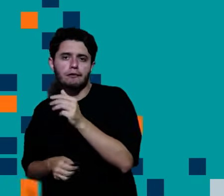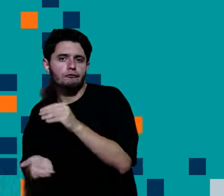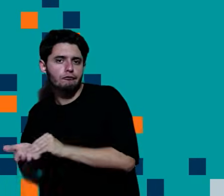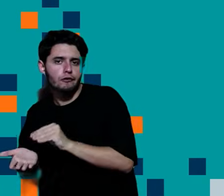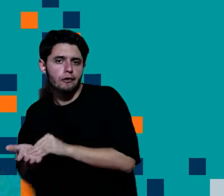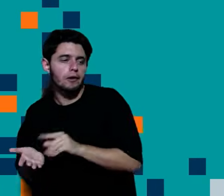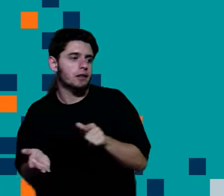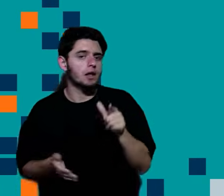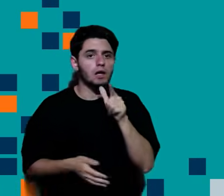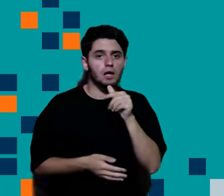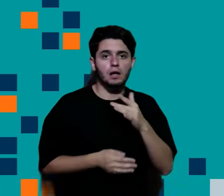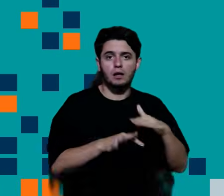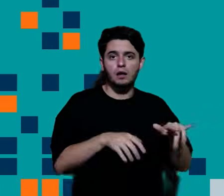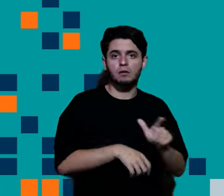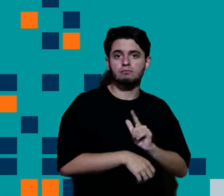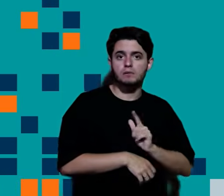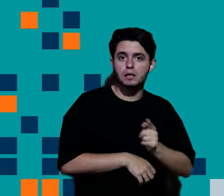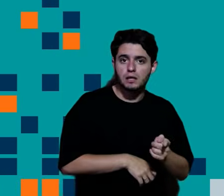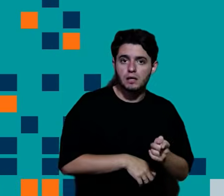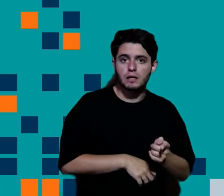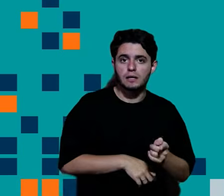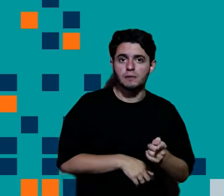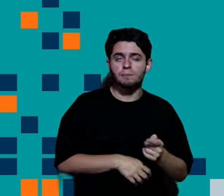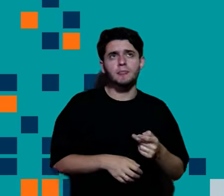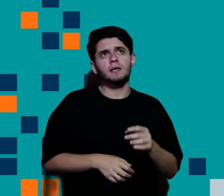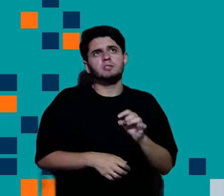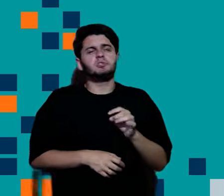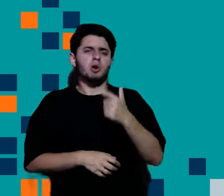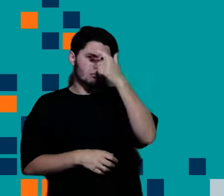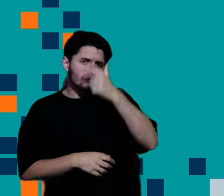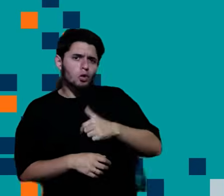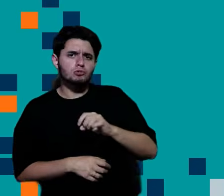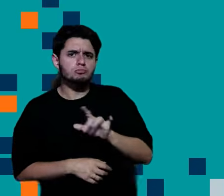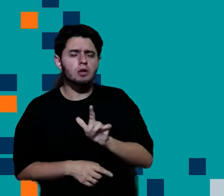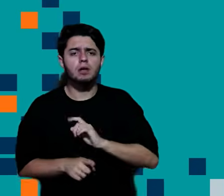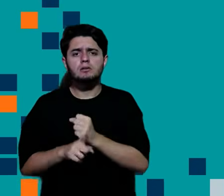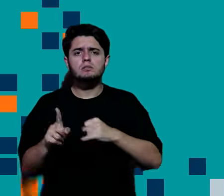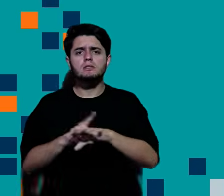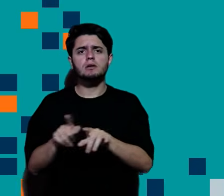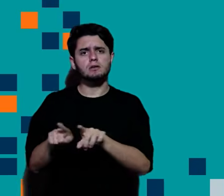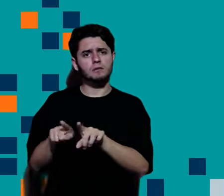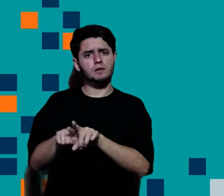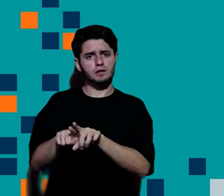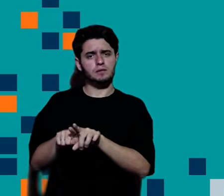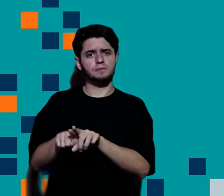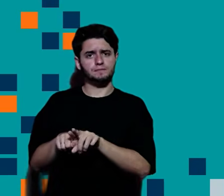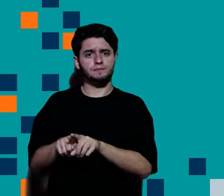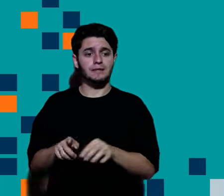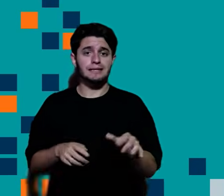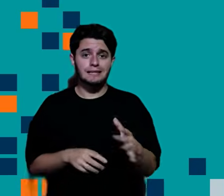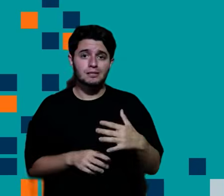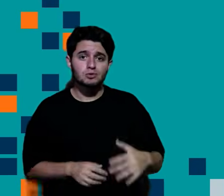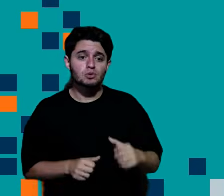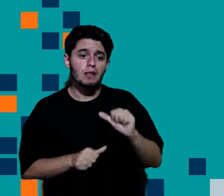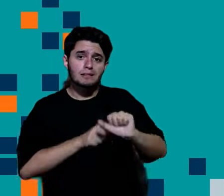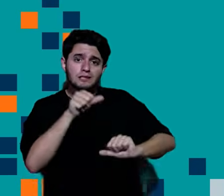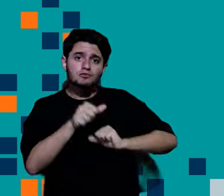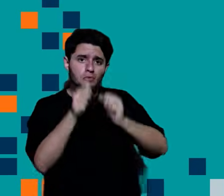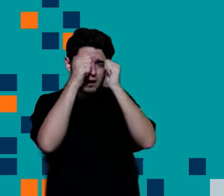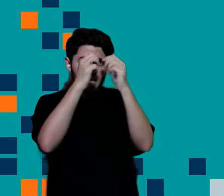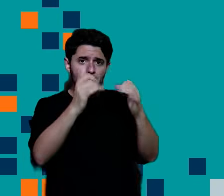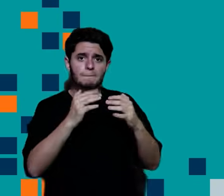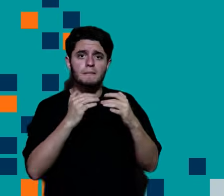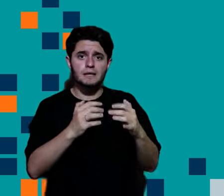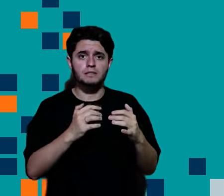days, the synapses, which are very important connections between the neurons in your mind, they grow at rates of somewhere